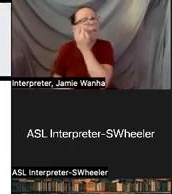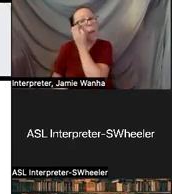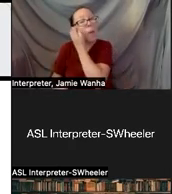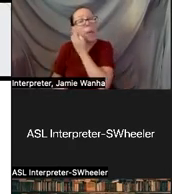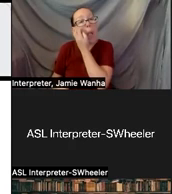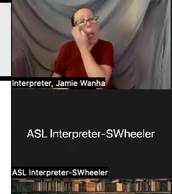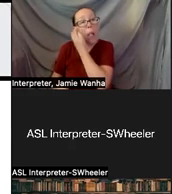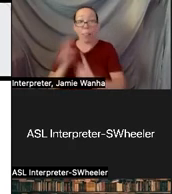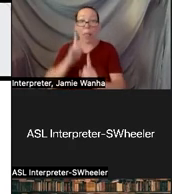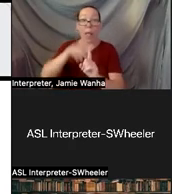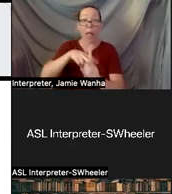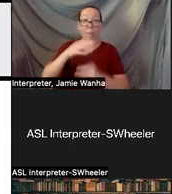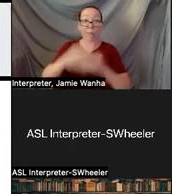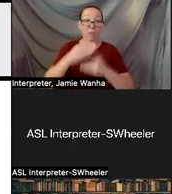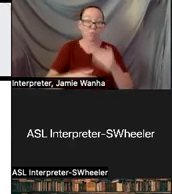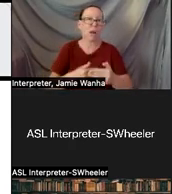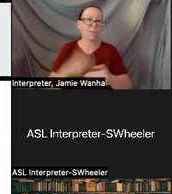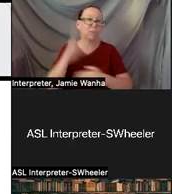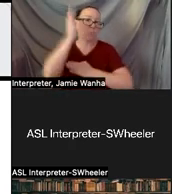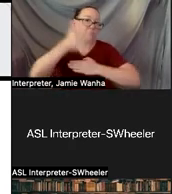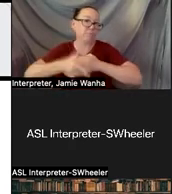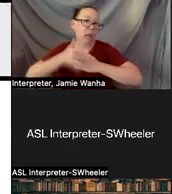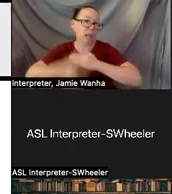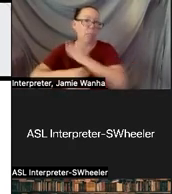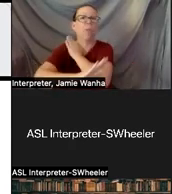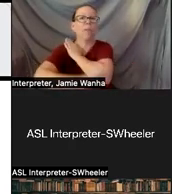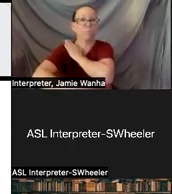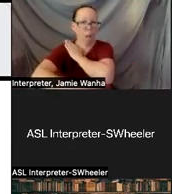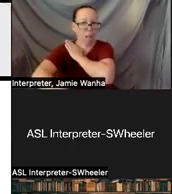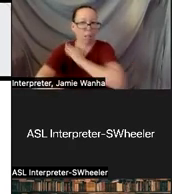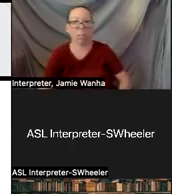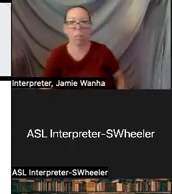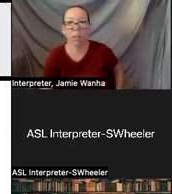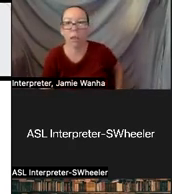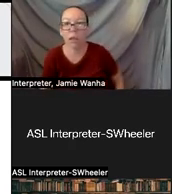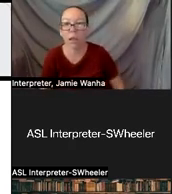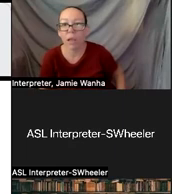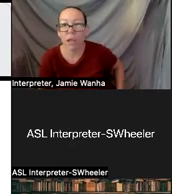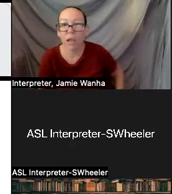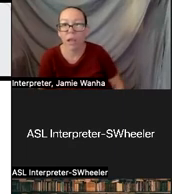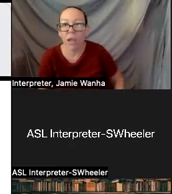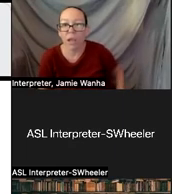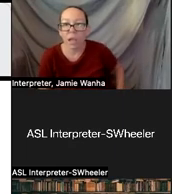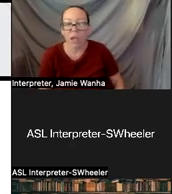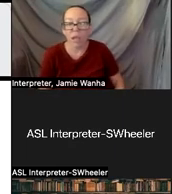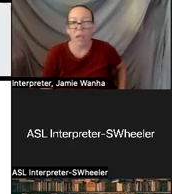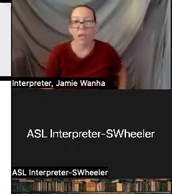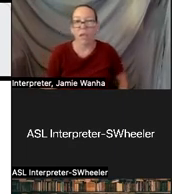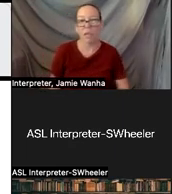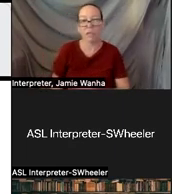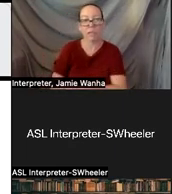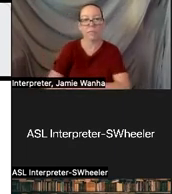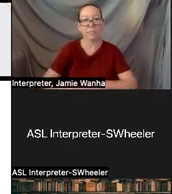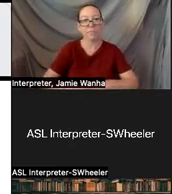the application process will be coming out in the fall. So you're gonna want to make sure that you have a notification on